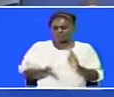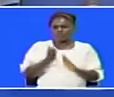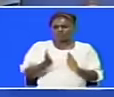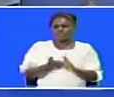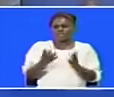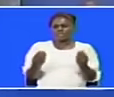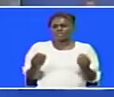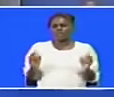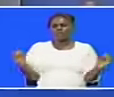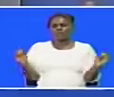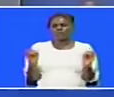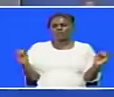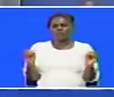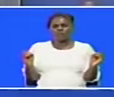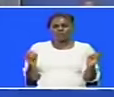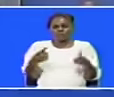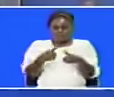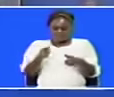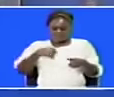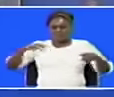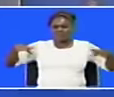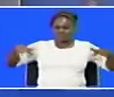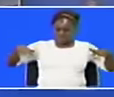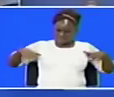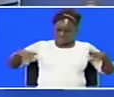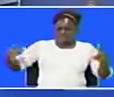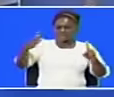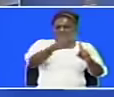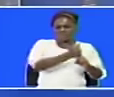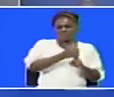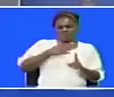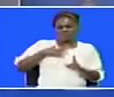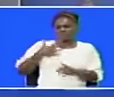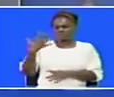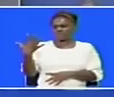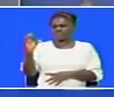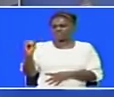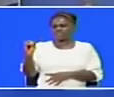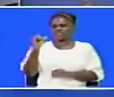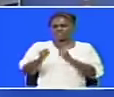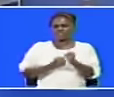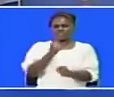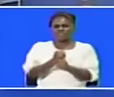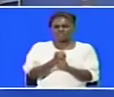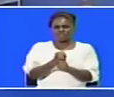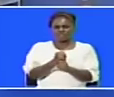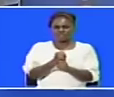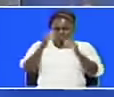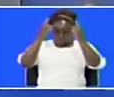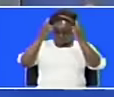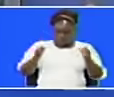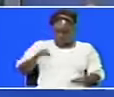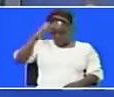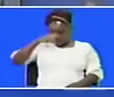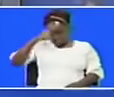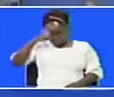or easily. But I am proud of what we have achieved in a mere 50 years. The wise decisions we have